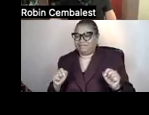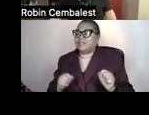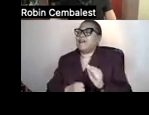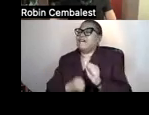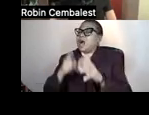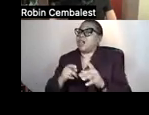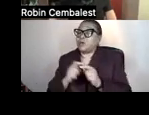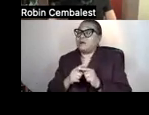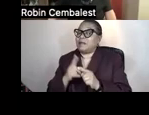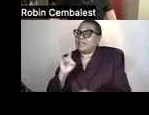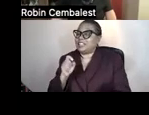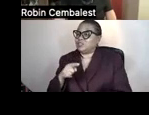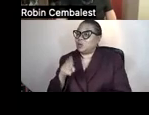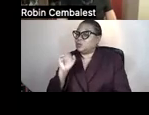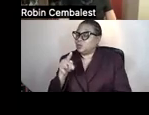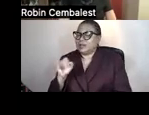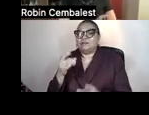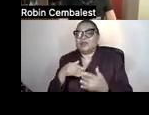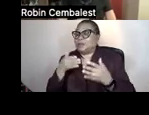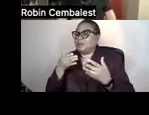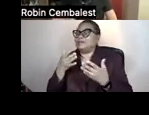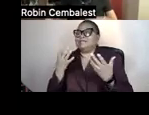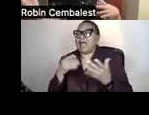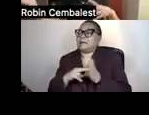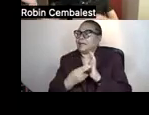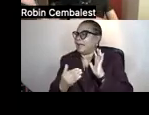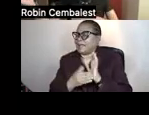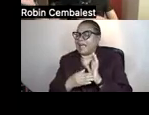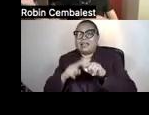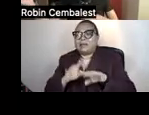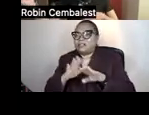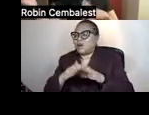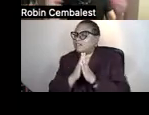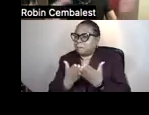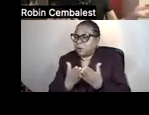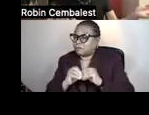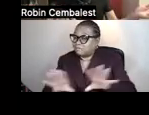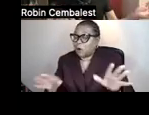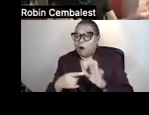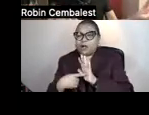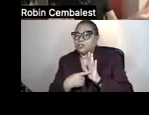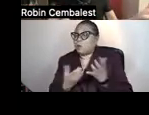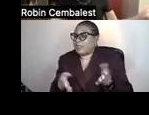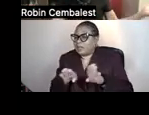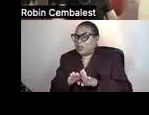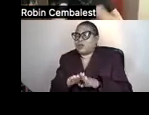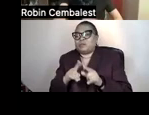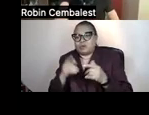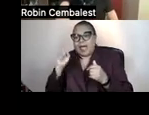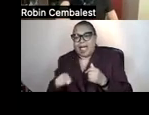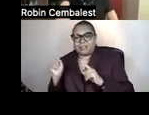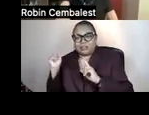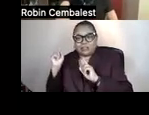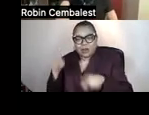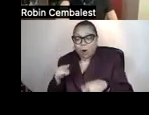follow up and digital tune-up, right? So again, this depends if you have a book out or a show that closed, but you're going to have to go